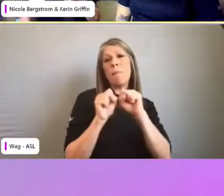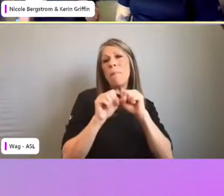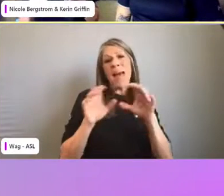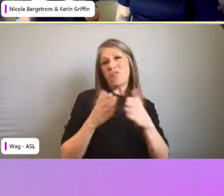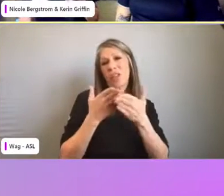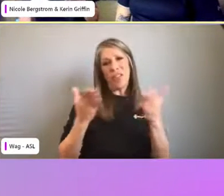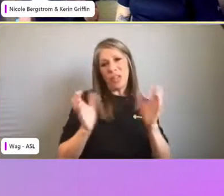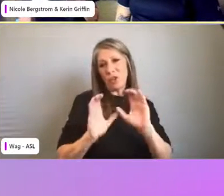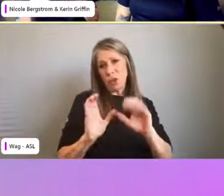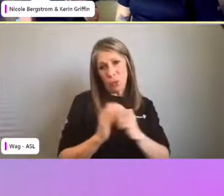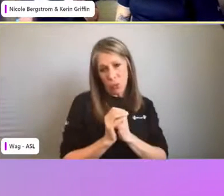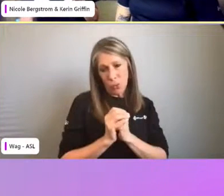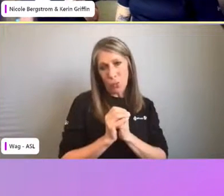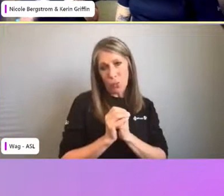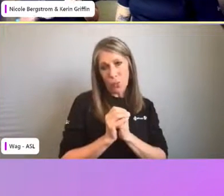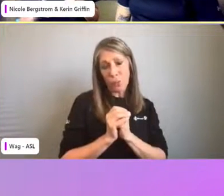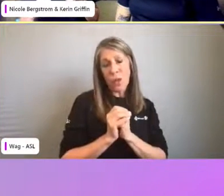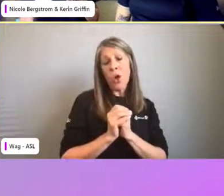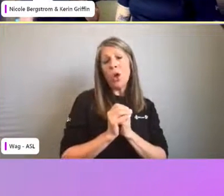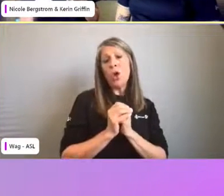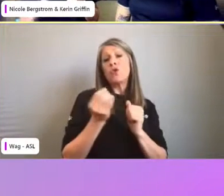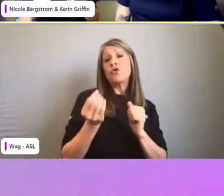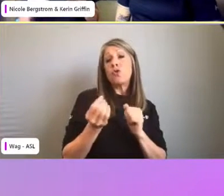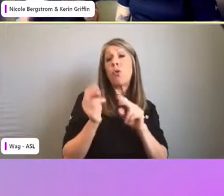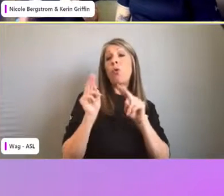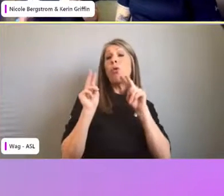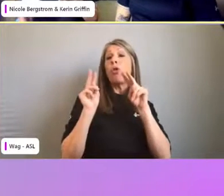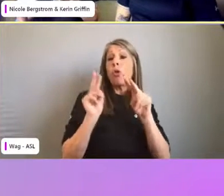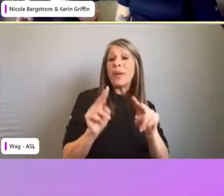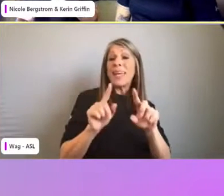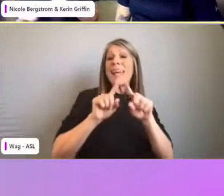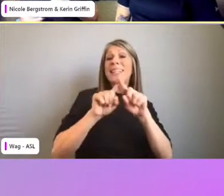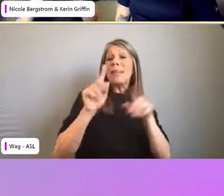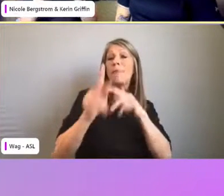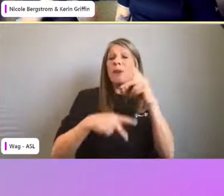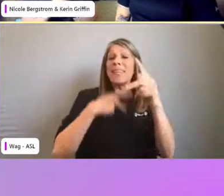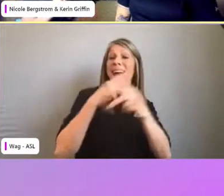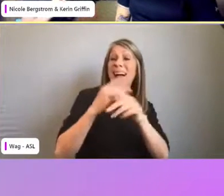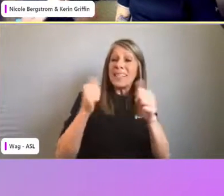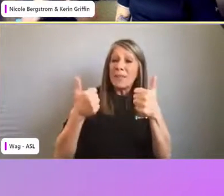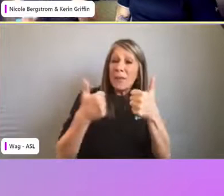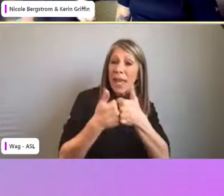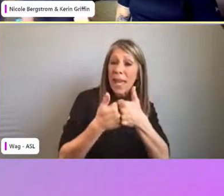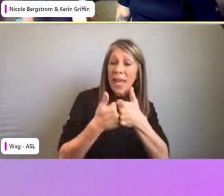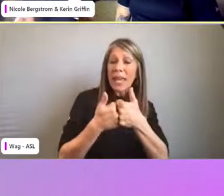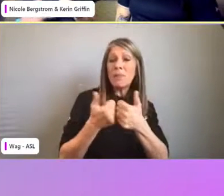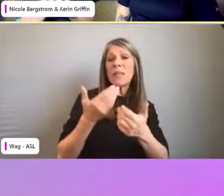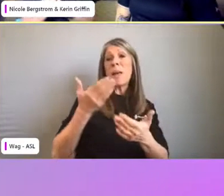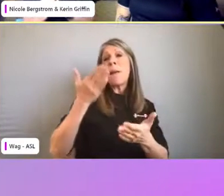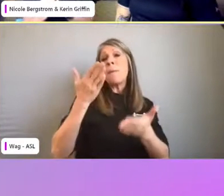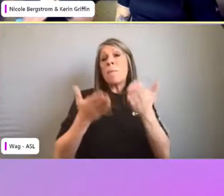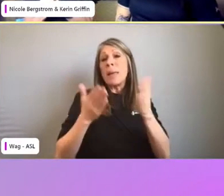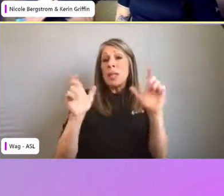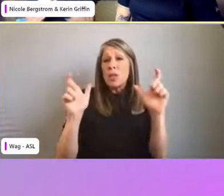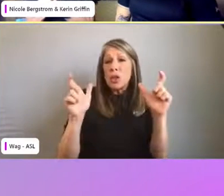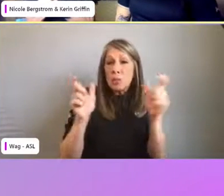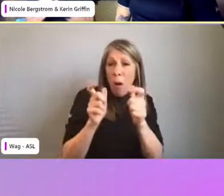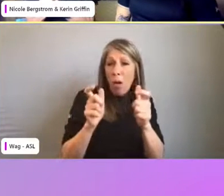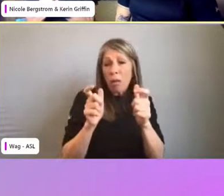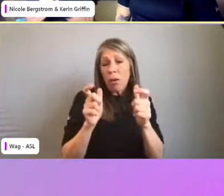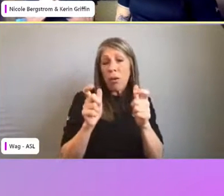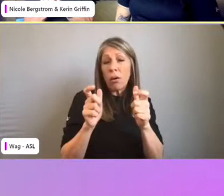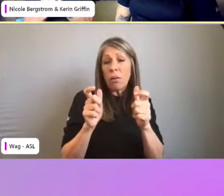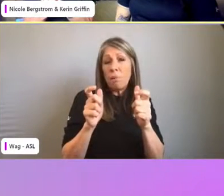bullet. And so looking at different types of games, maybe smaller, as I mentioned, some